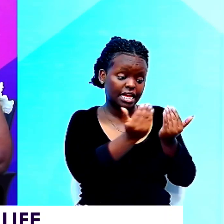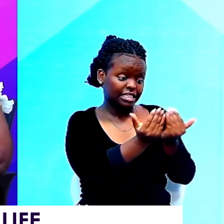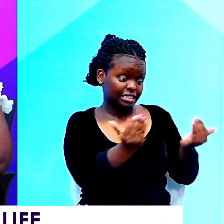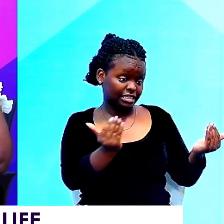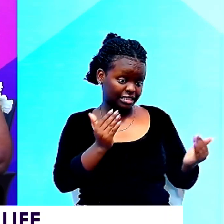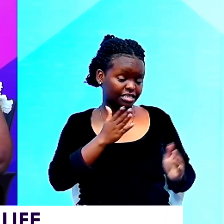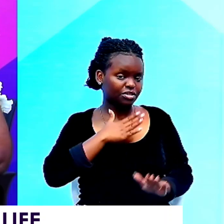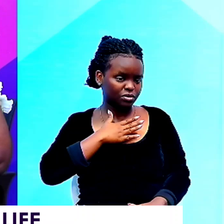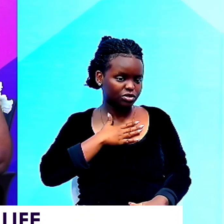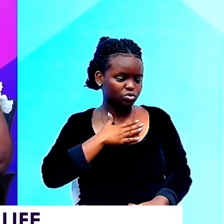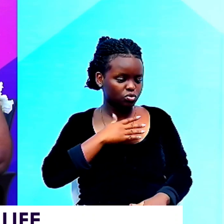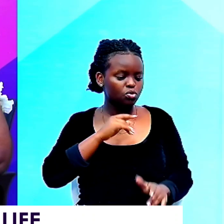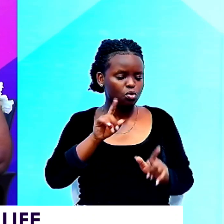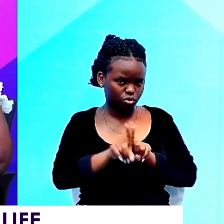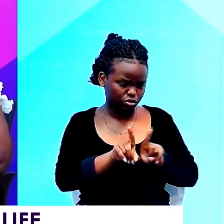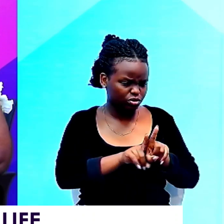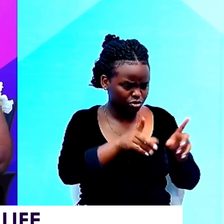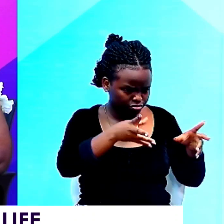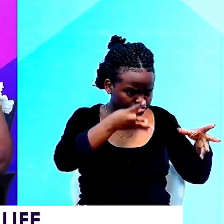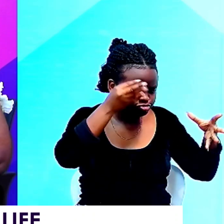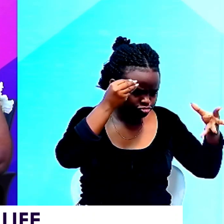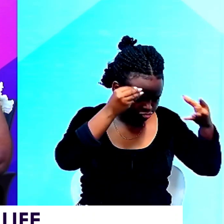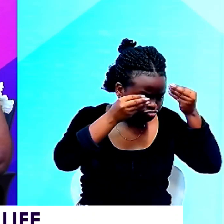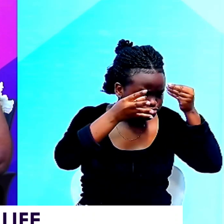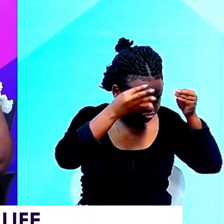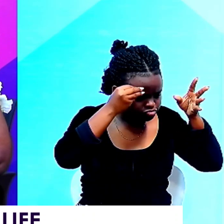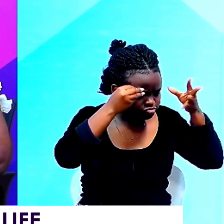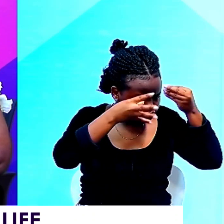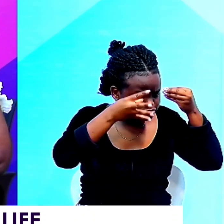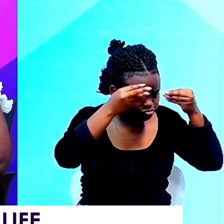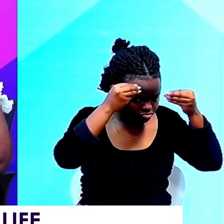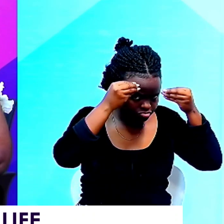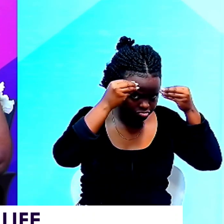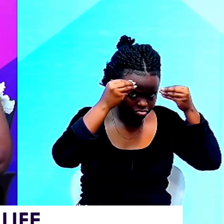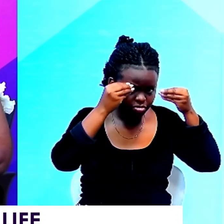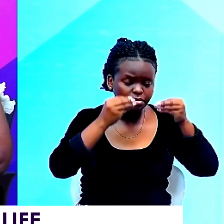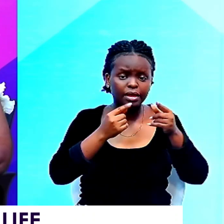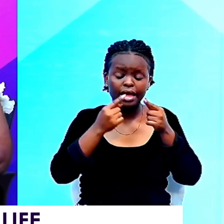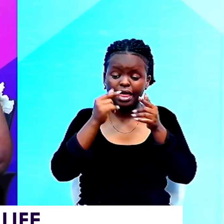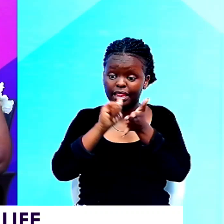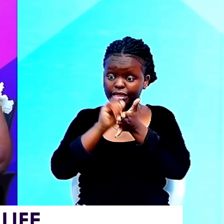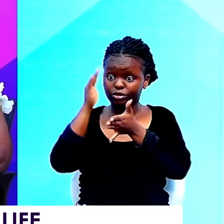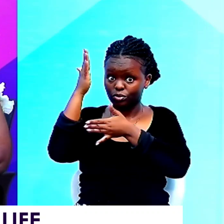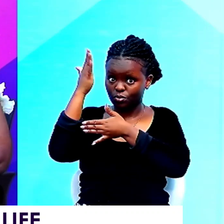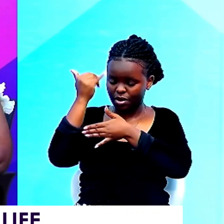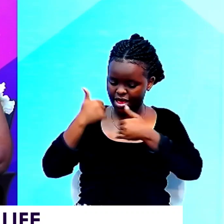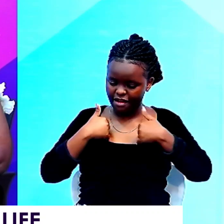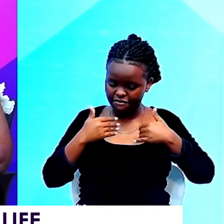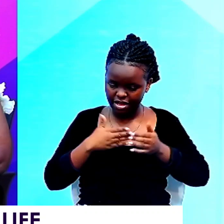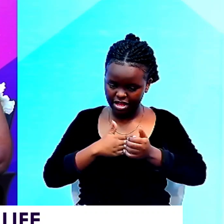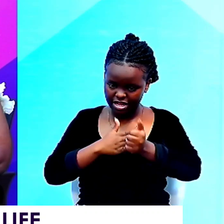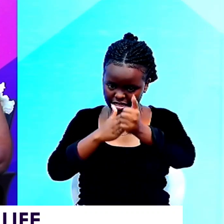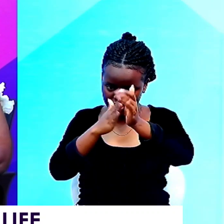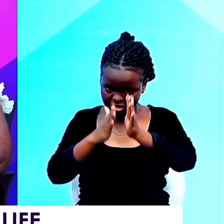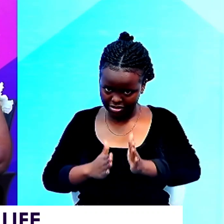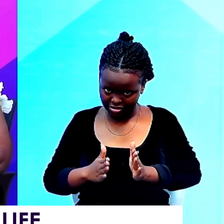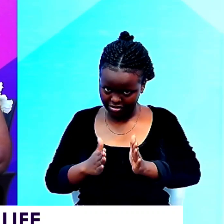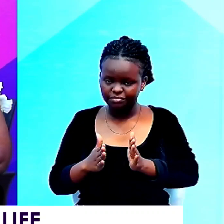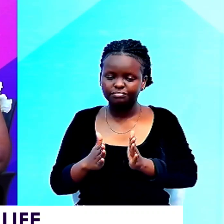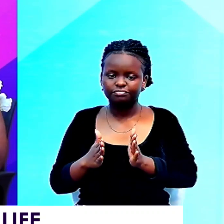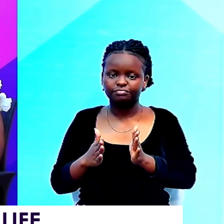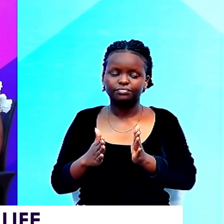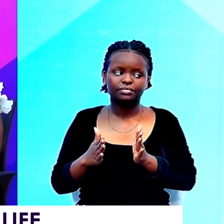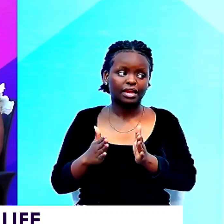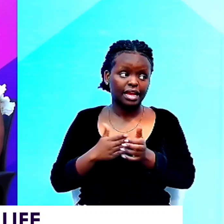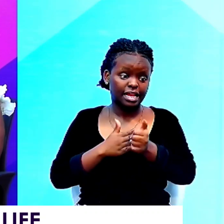will also take up. So that's why perennially you'll find that we have leaders Of